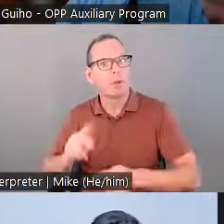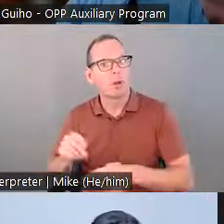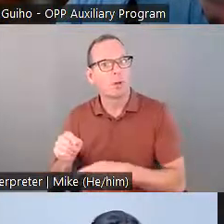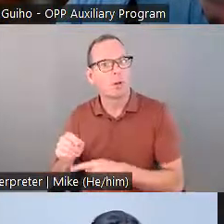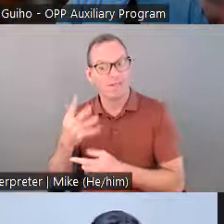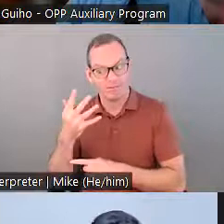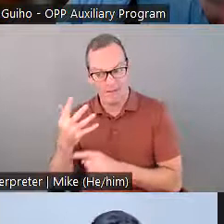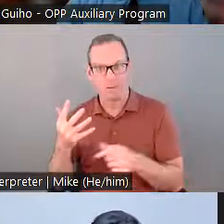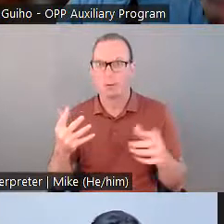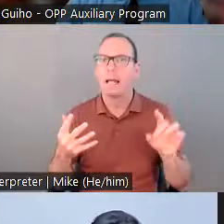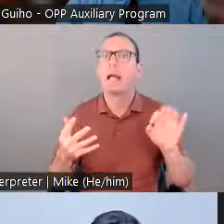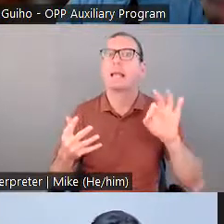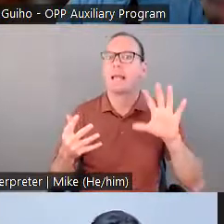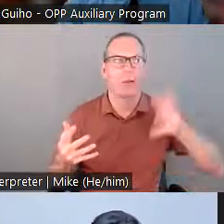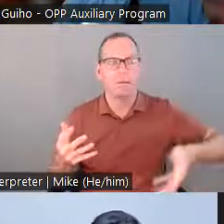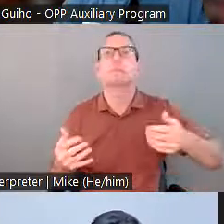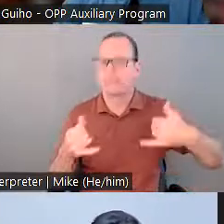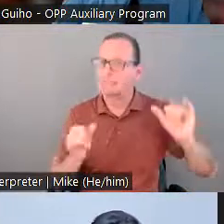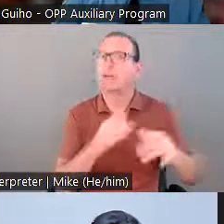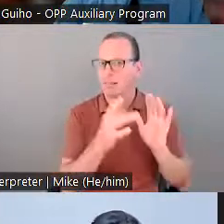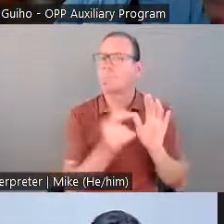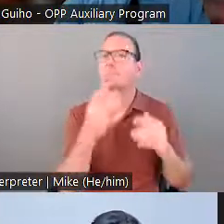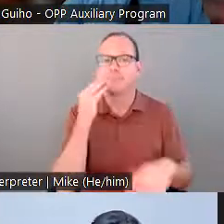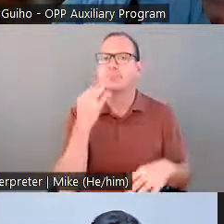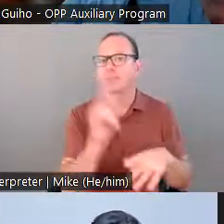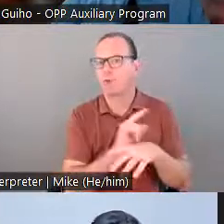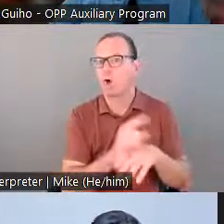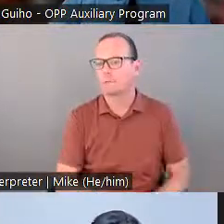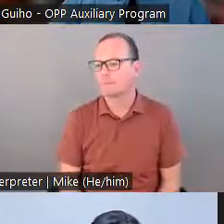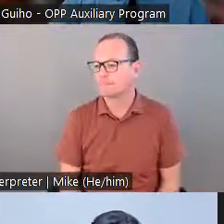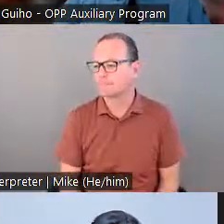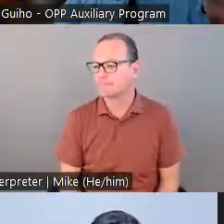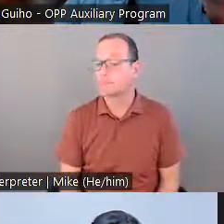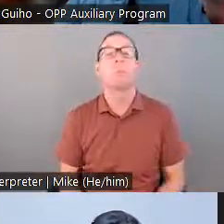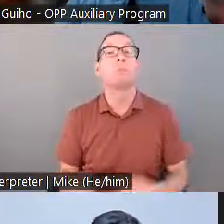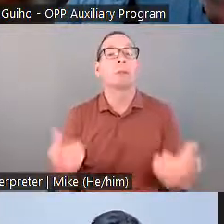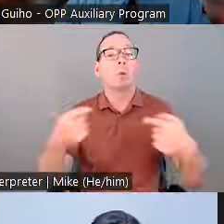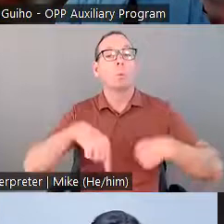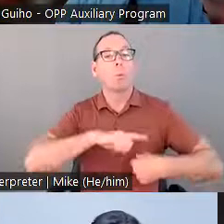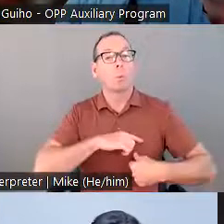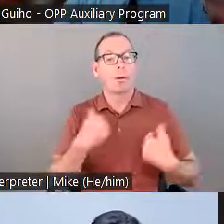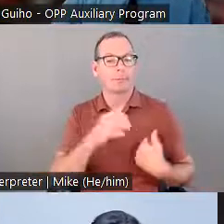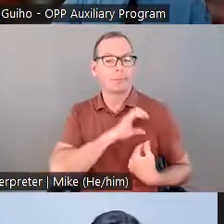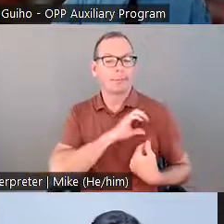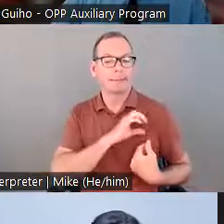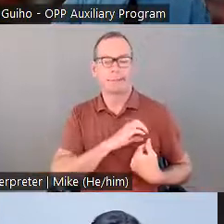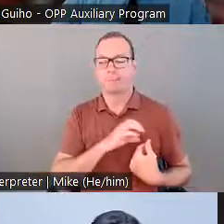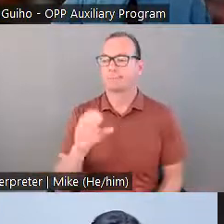with the Canadian Anti-Fraud Center. We have the Serious Fraud Office, kind of like it was explained at the beginning. All